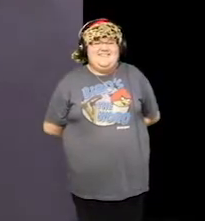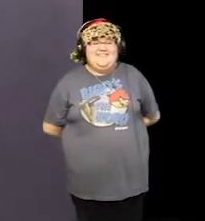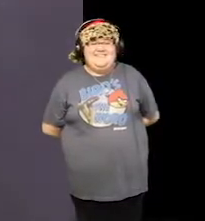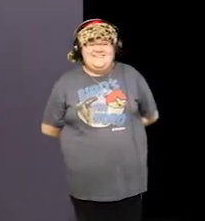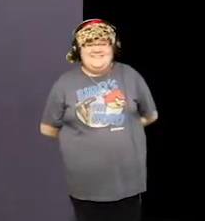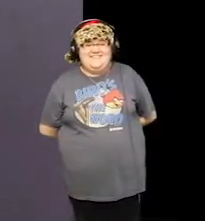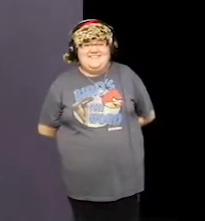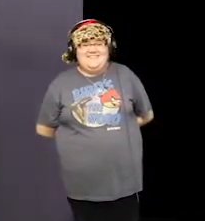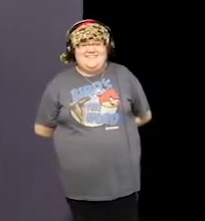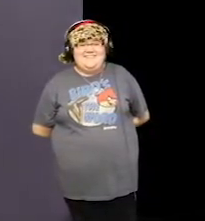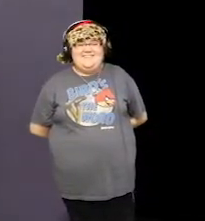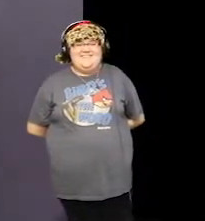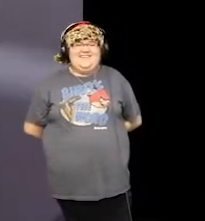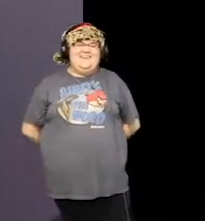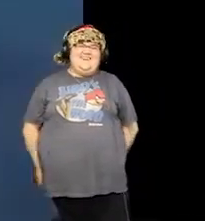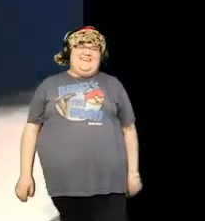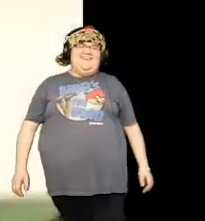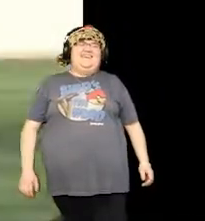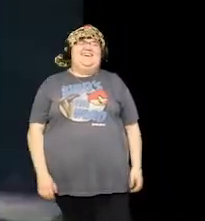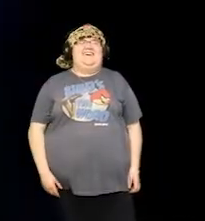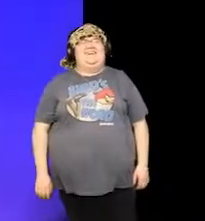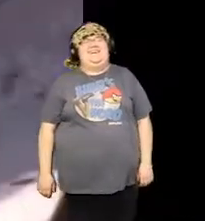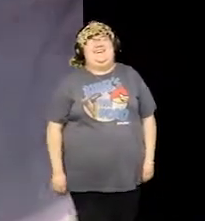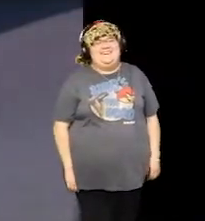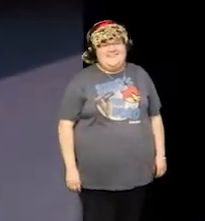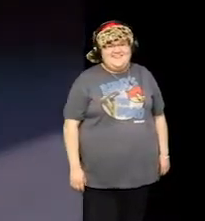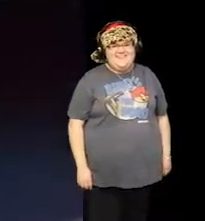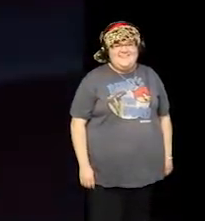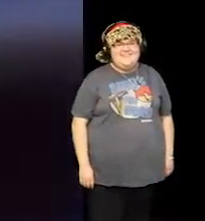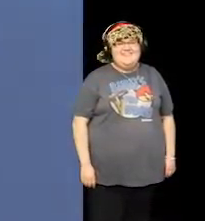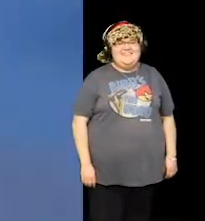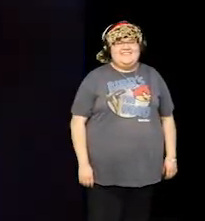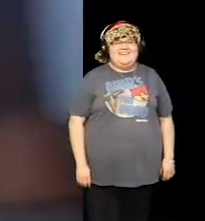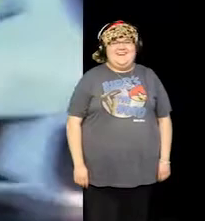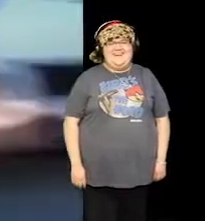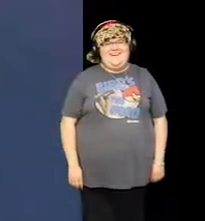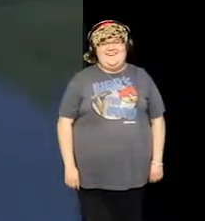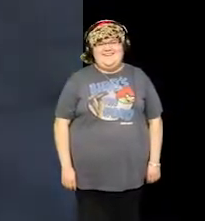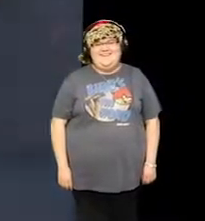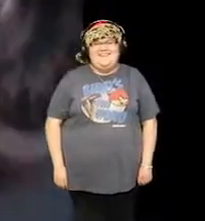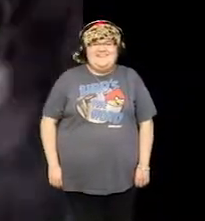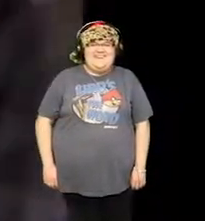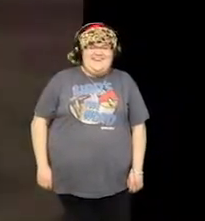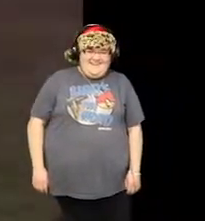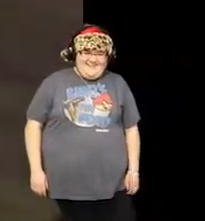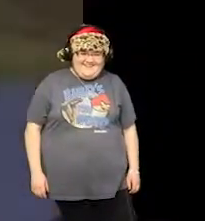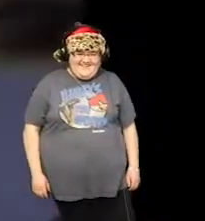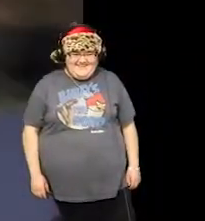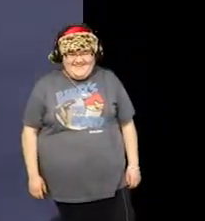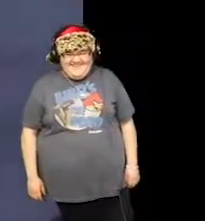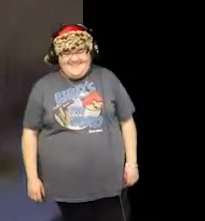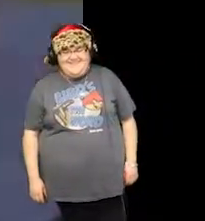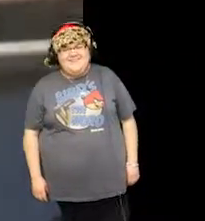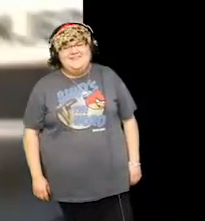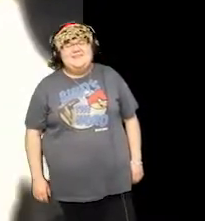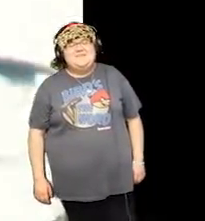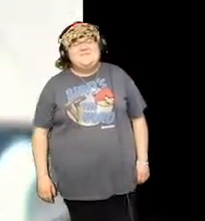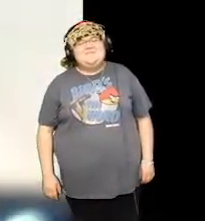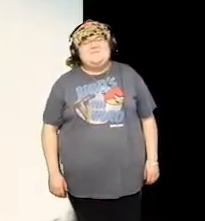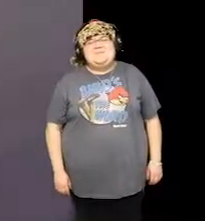Very childish, I'm a piss taker. I'm saying I don't walk, man, I'm young. Do a hard tech, I drive the car